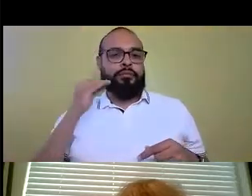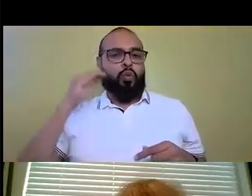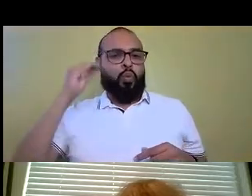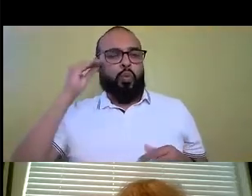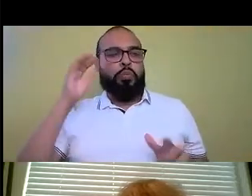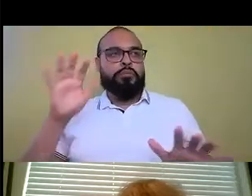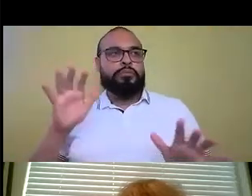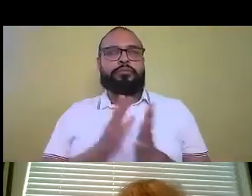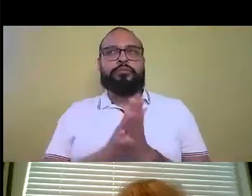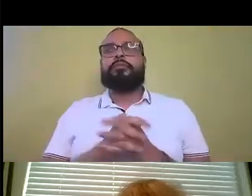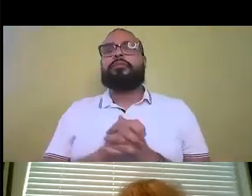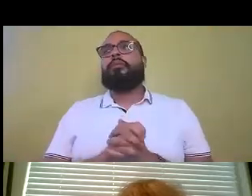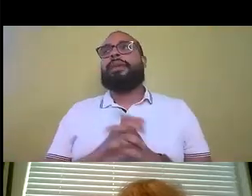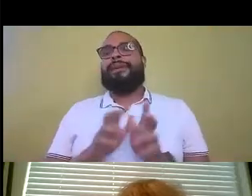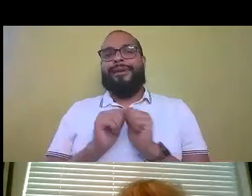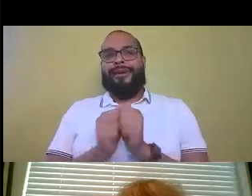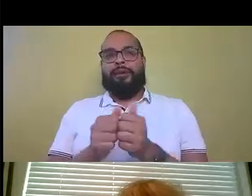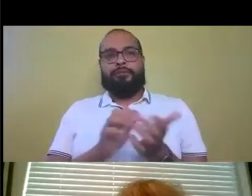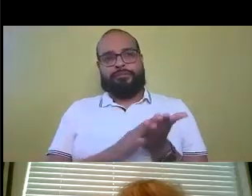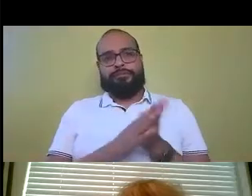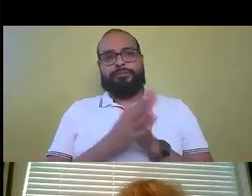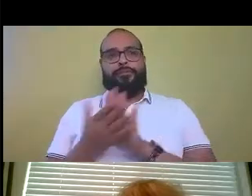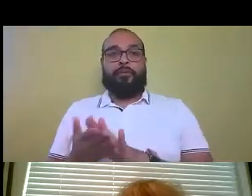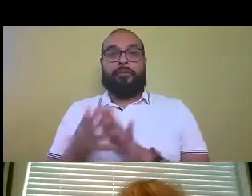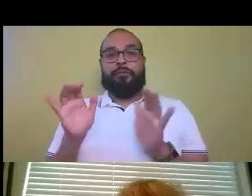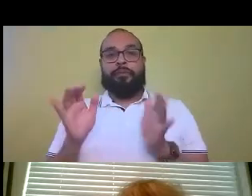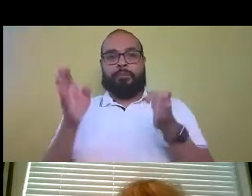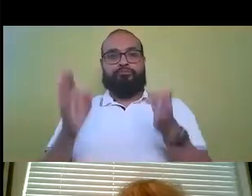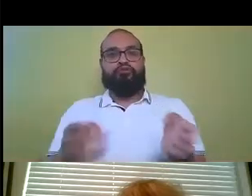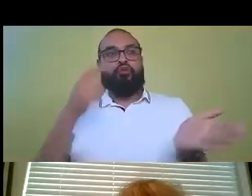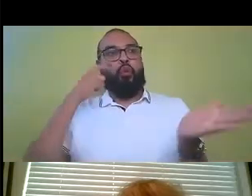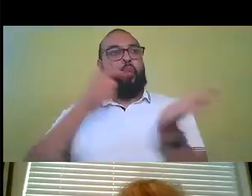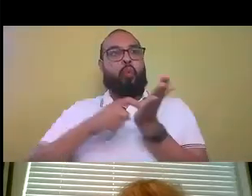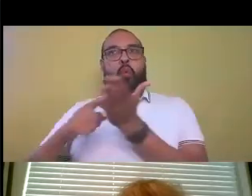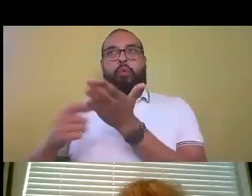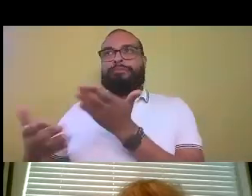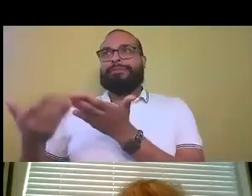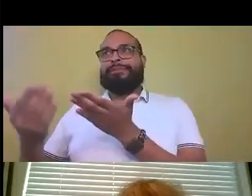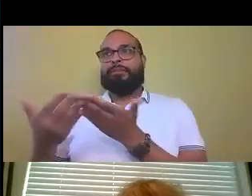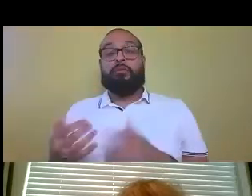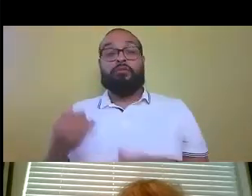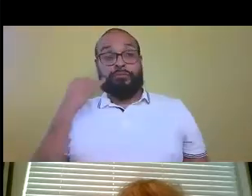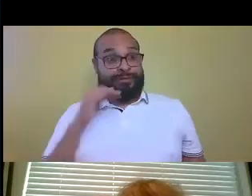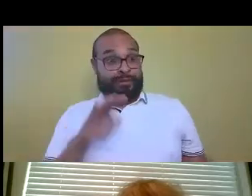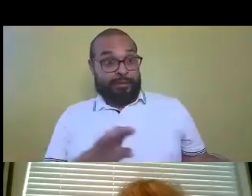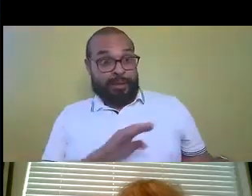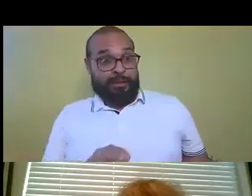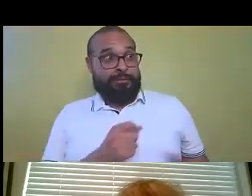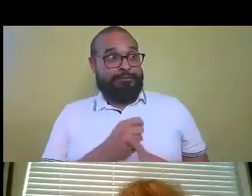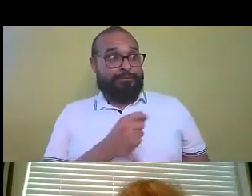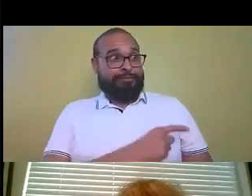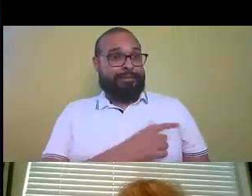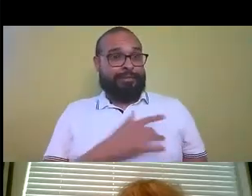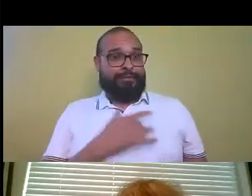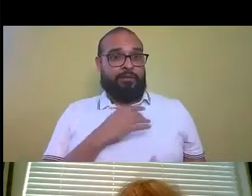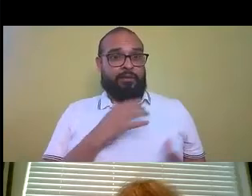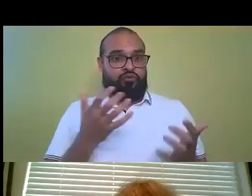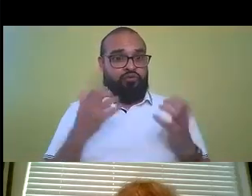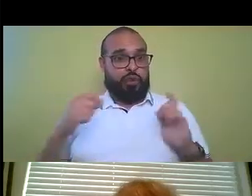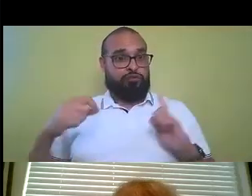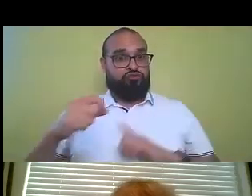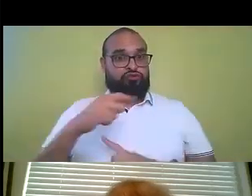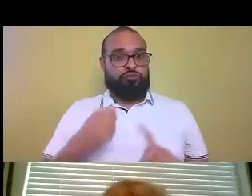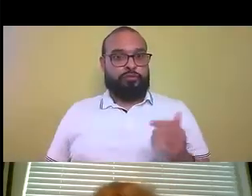looking for? How do we become that detective to see if the behavior the child is doing is sensory seeking?